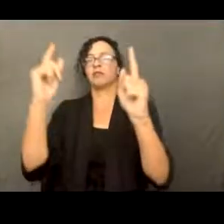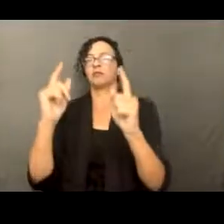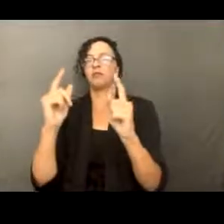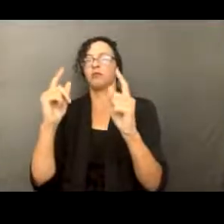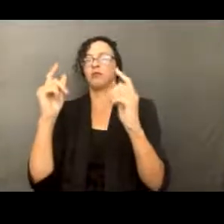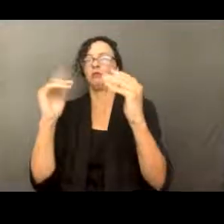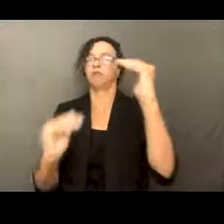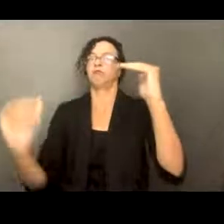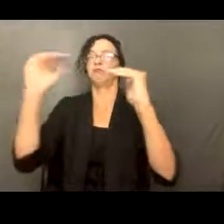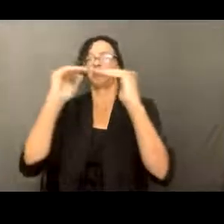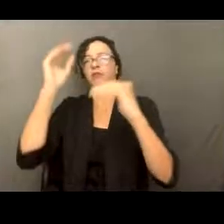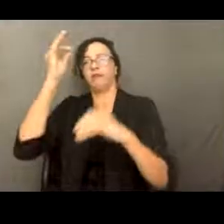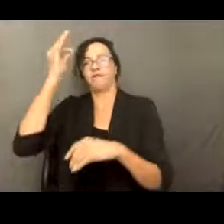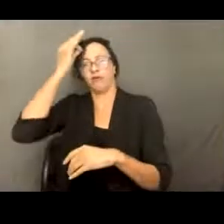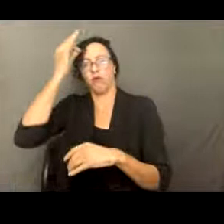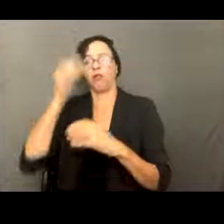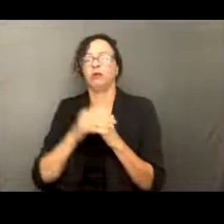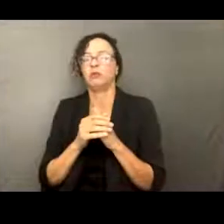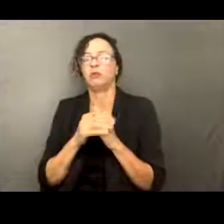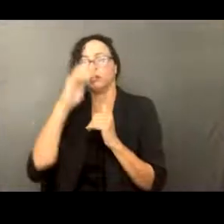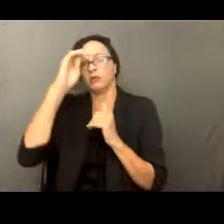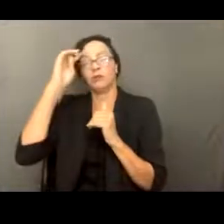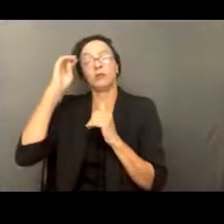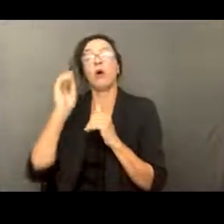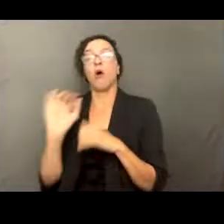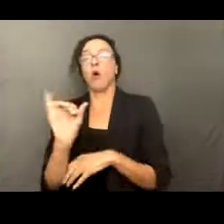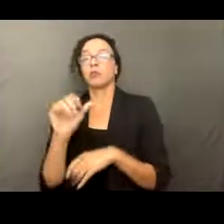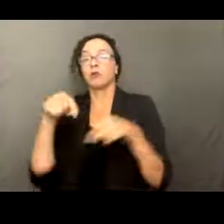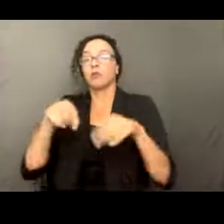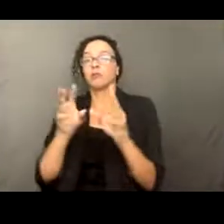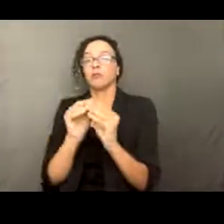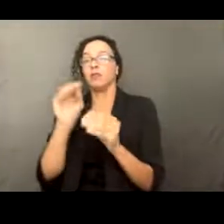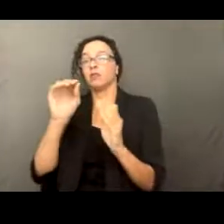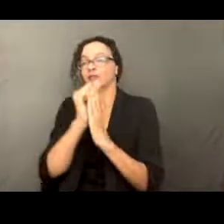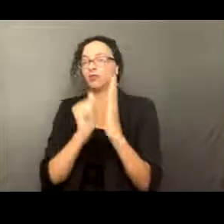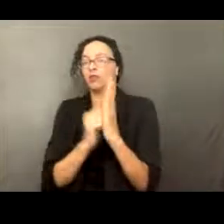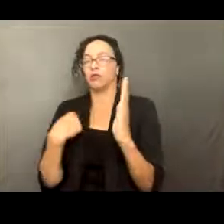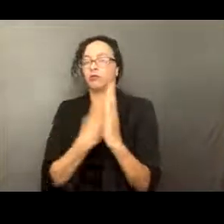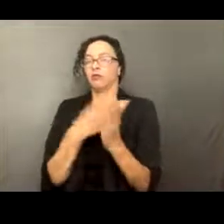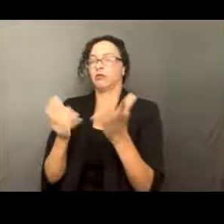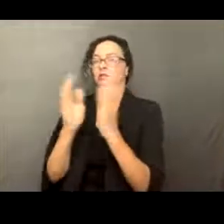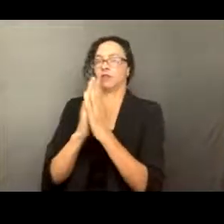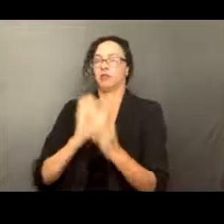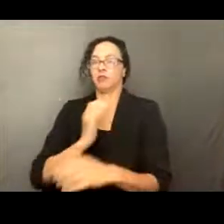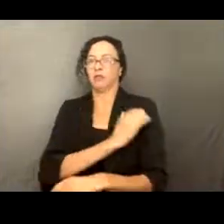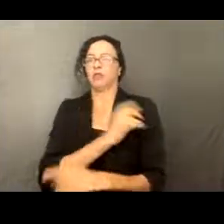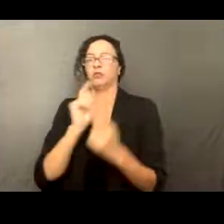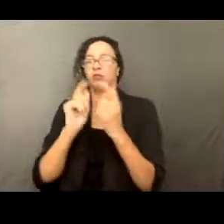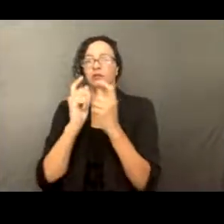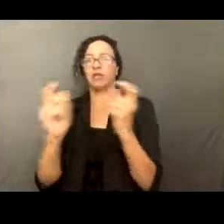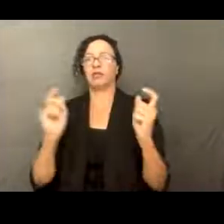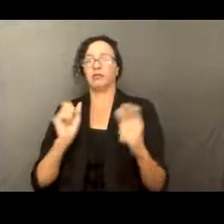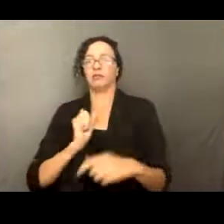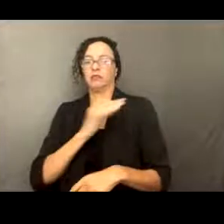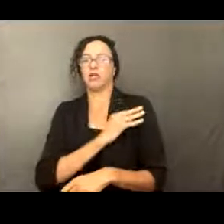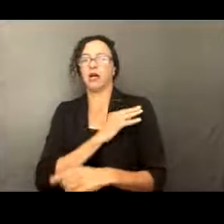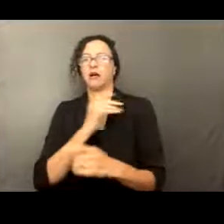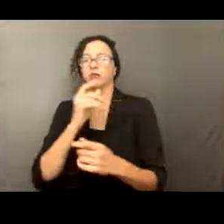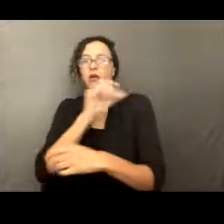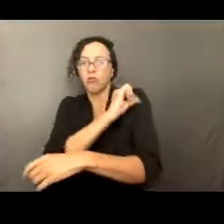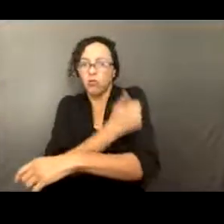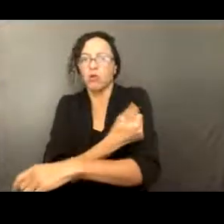Additionally, on this meeting's agenda, we're requesting the Commission delegate to staff the authority to provide support letters for projects that apply for